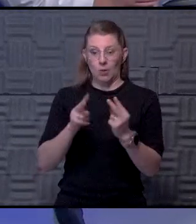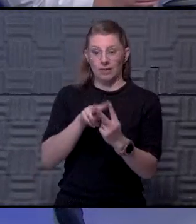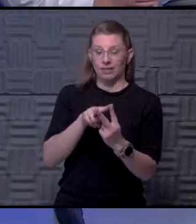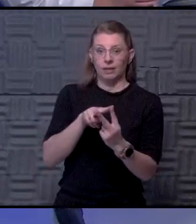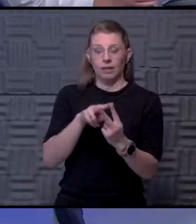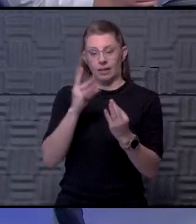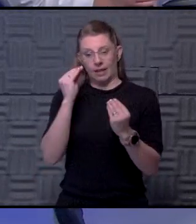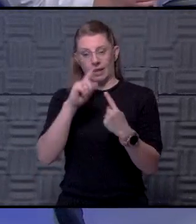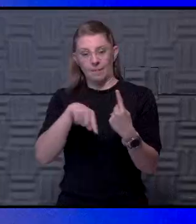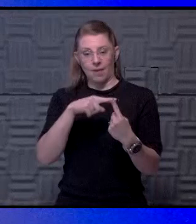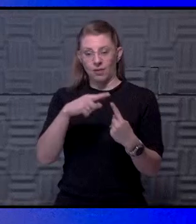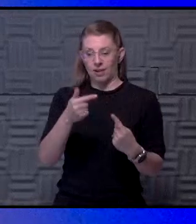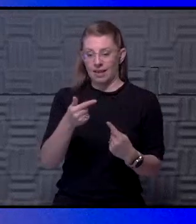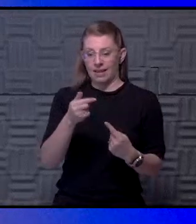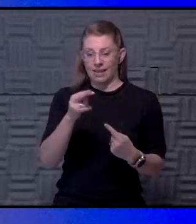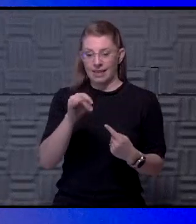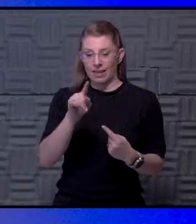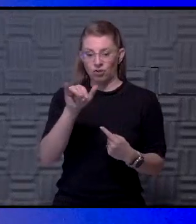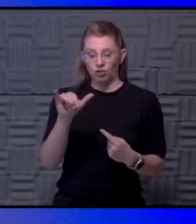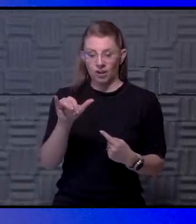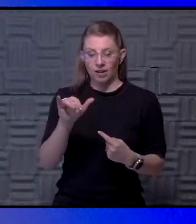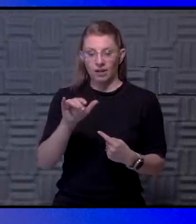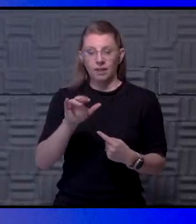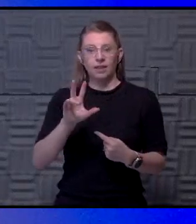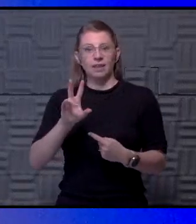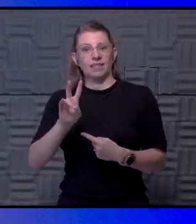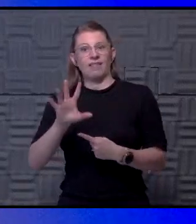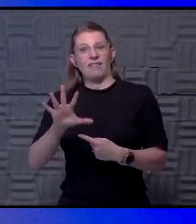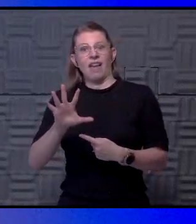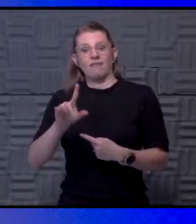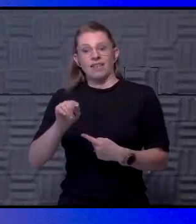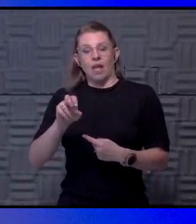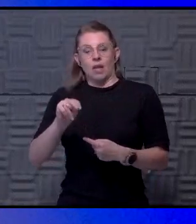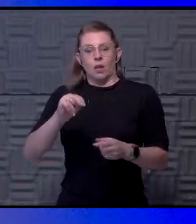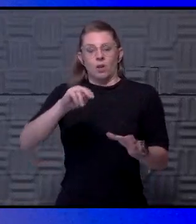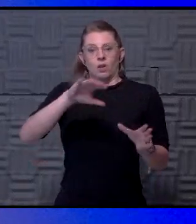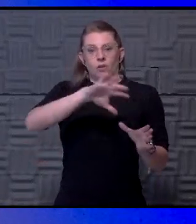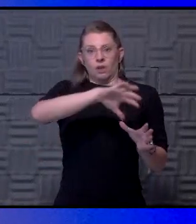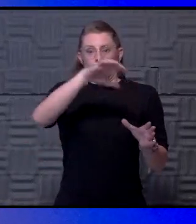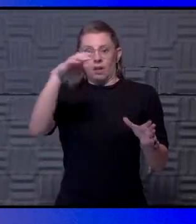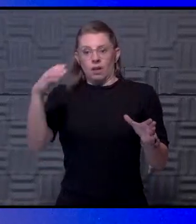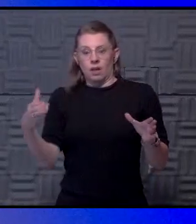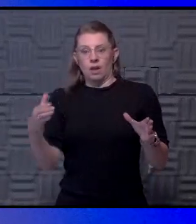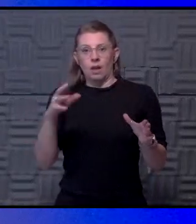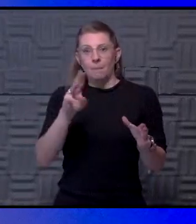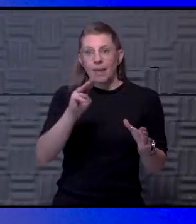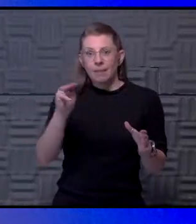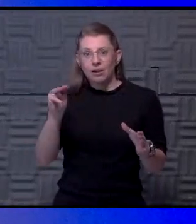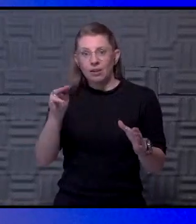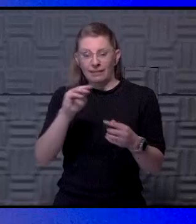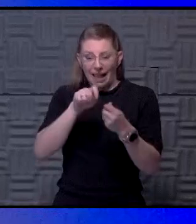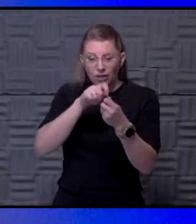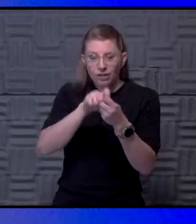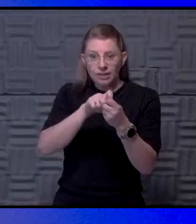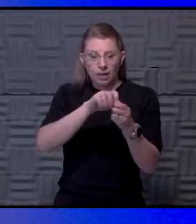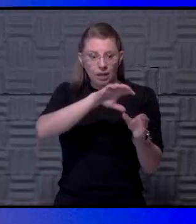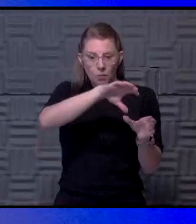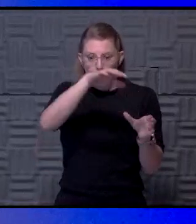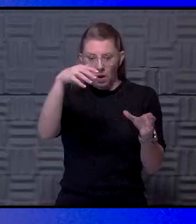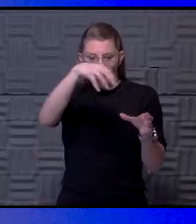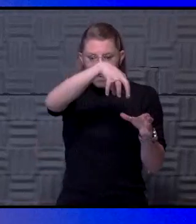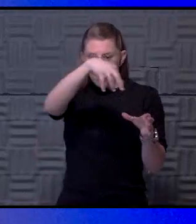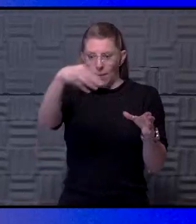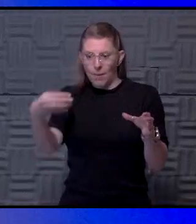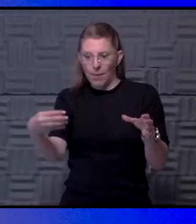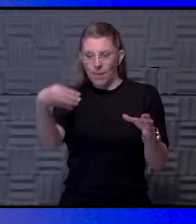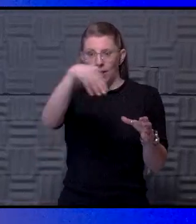think about the gantry, again, is a huge 75-ton structure that rotates with millimeter or sub-millimeter accuracy. So basically, you're